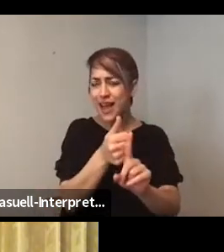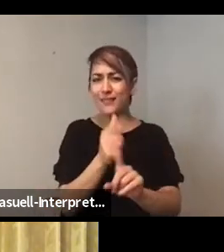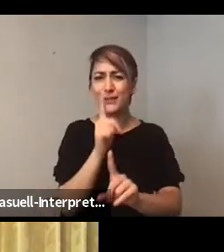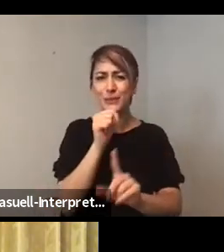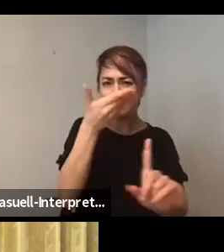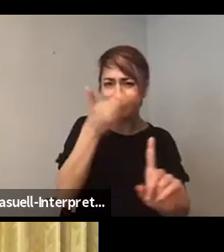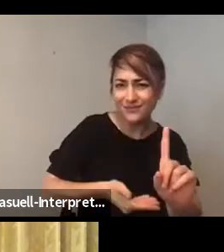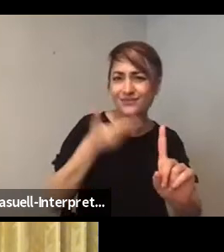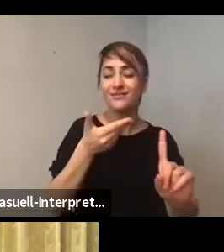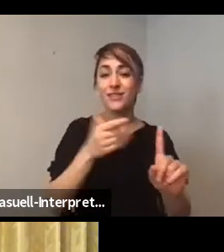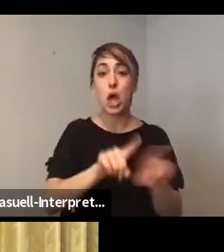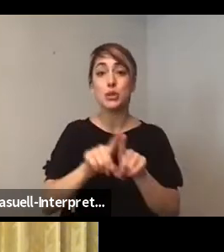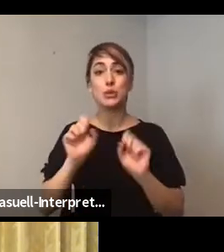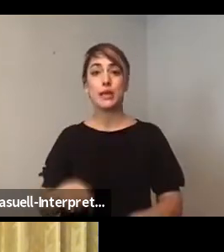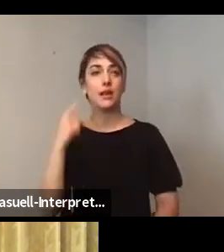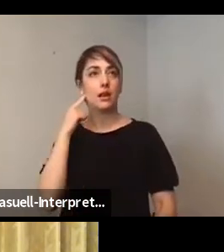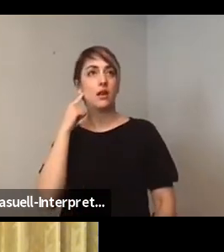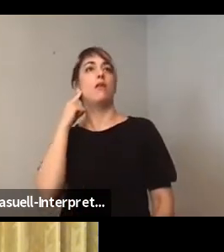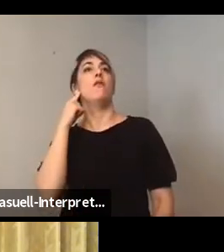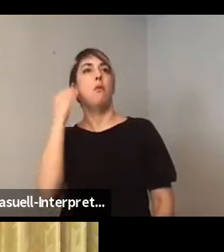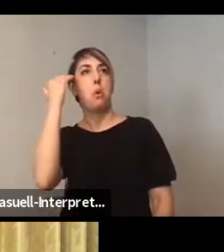your voices.